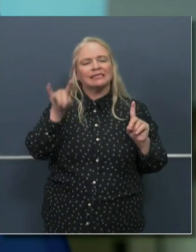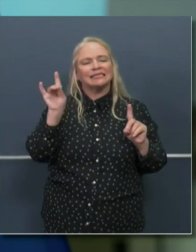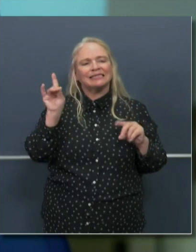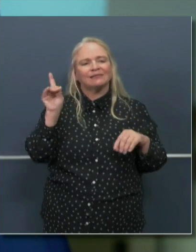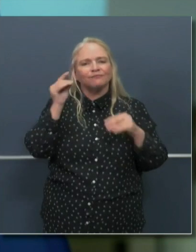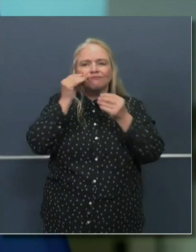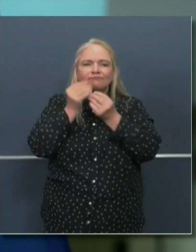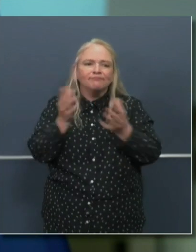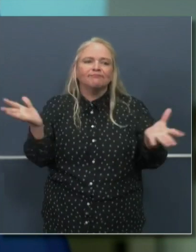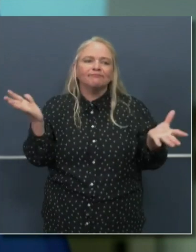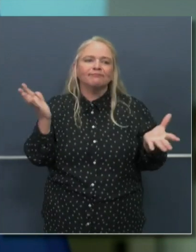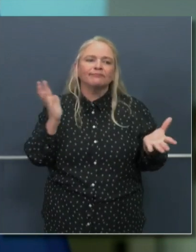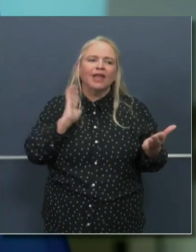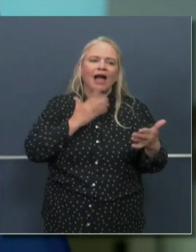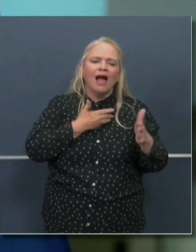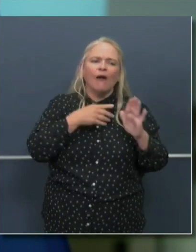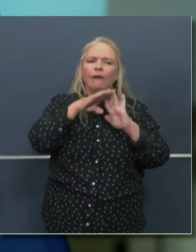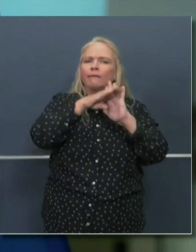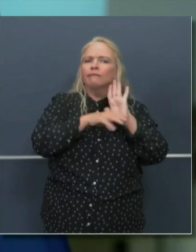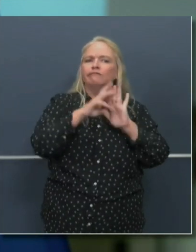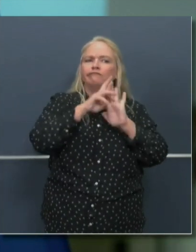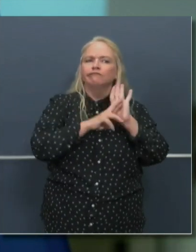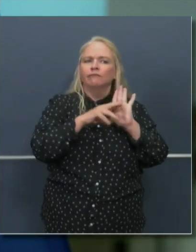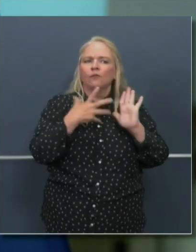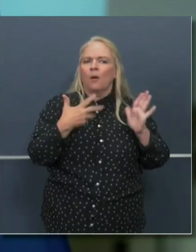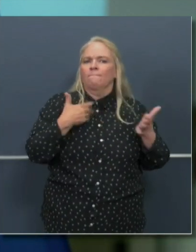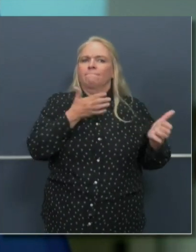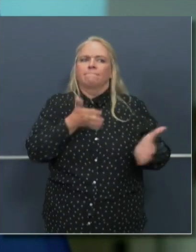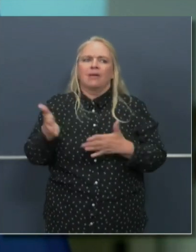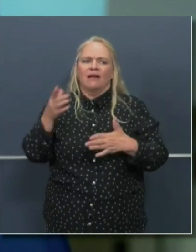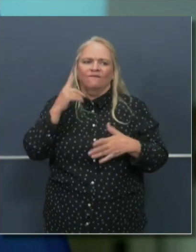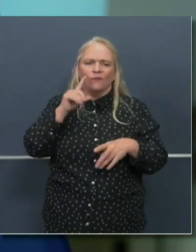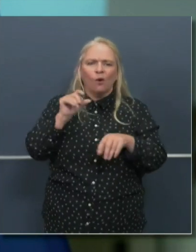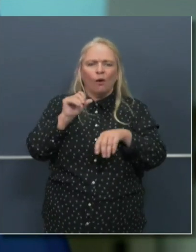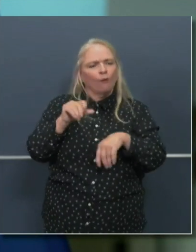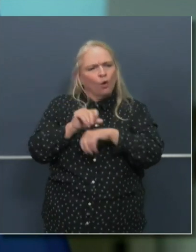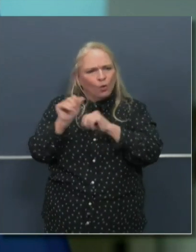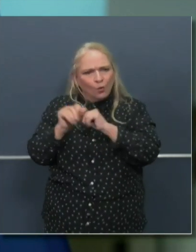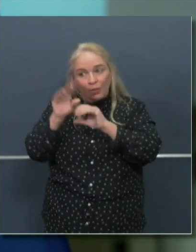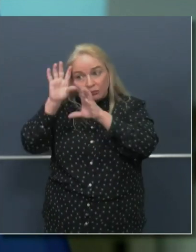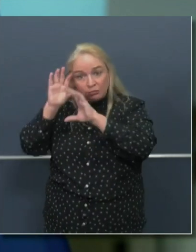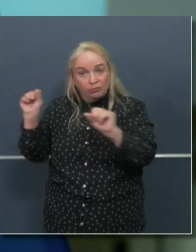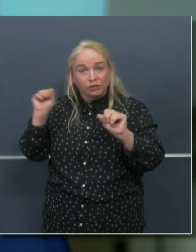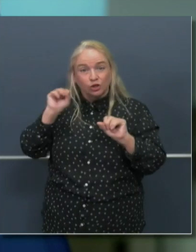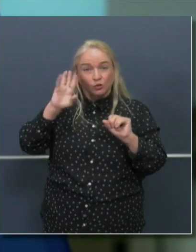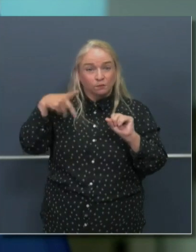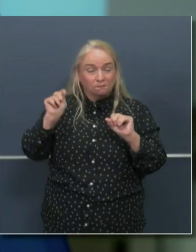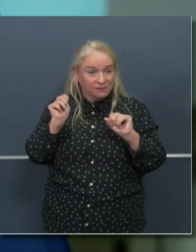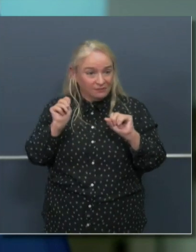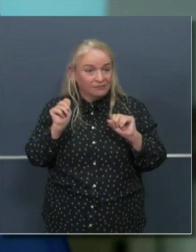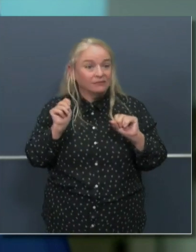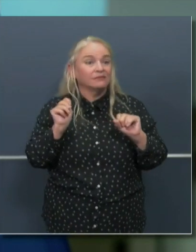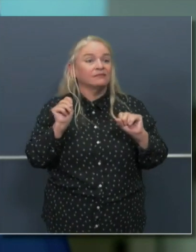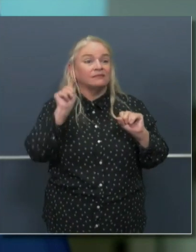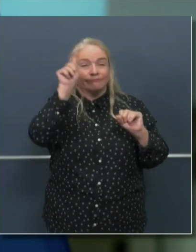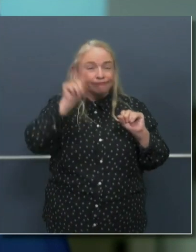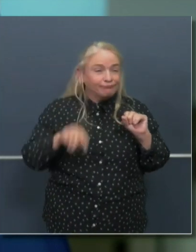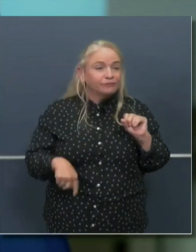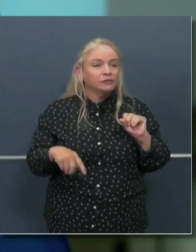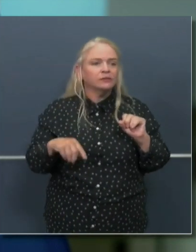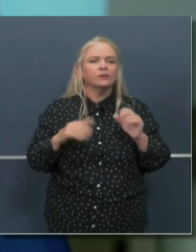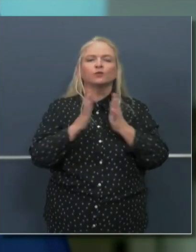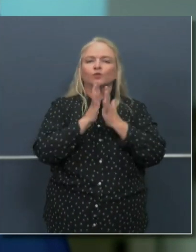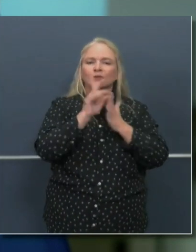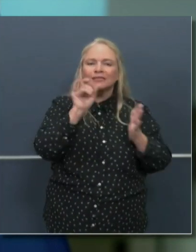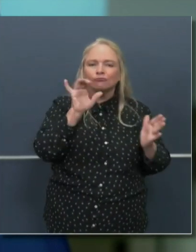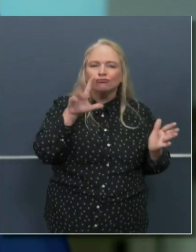been modifying that and working with our partners, Superintendent of Public Education, and many others, and we'll be saying a lot